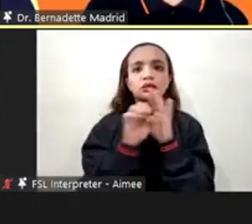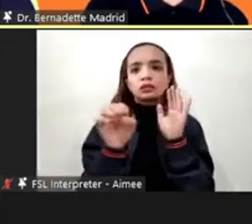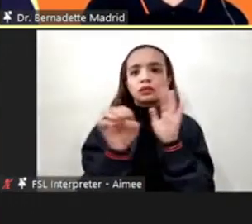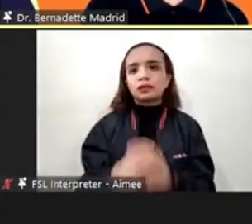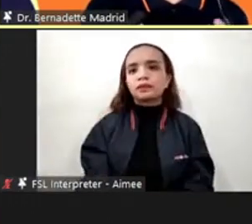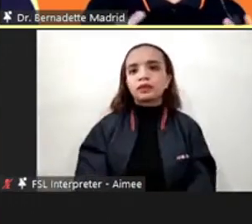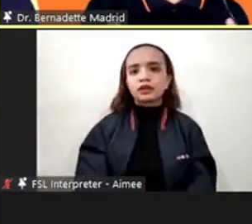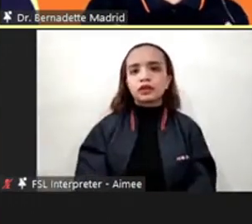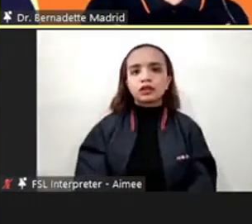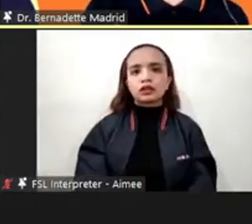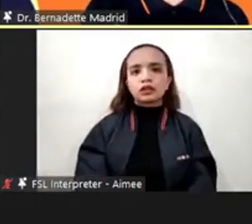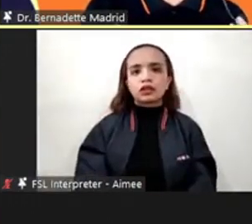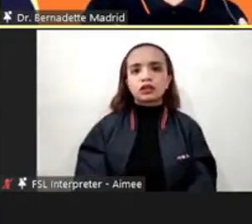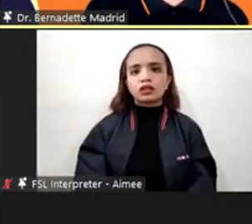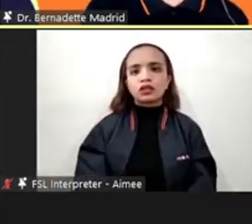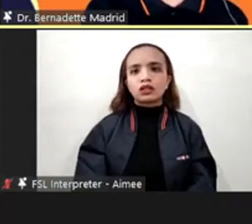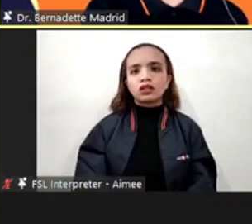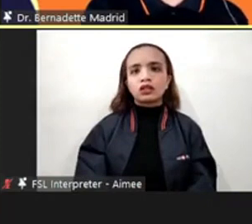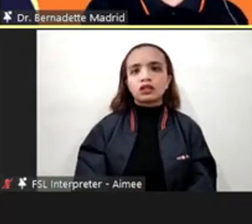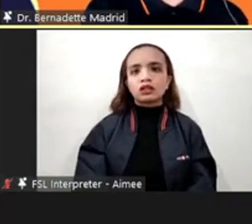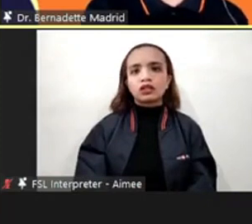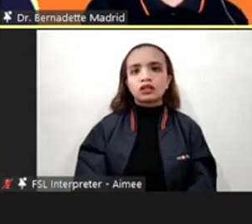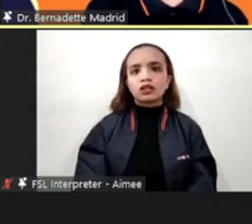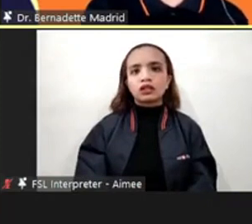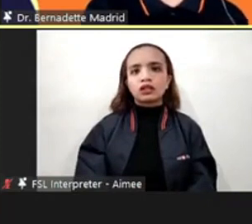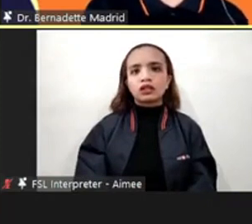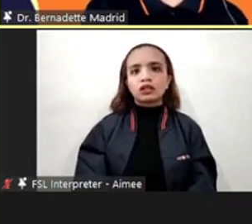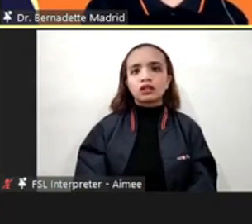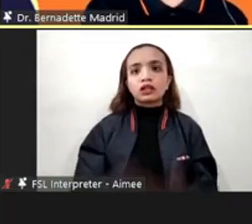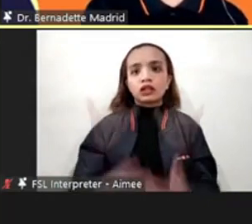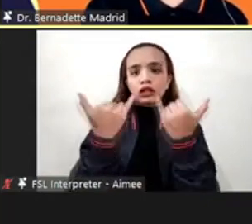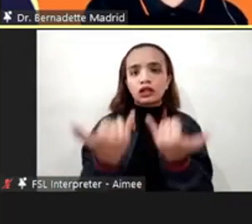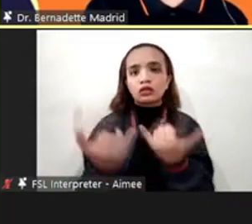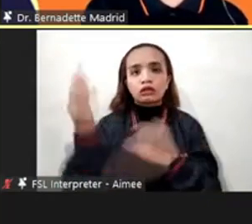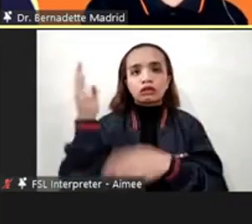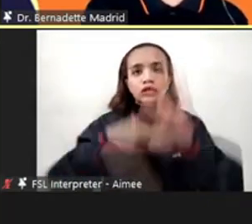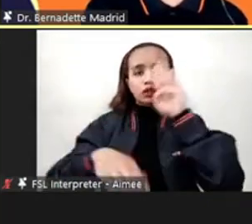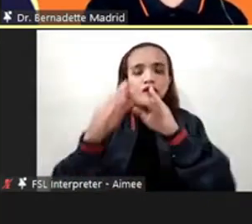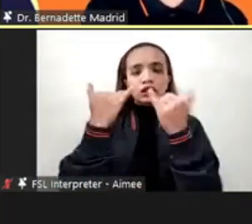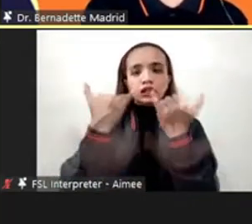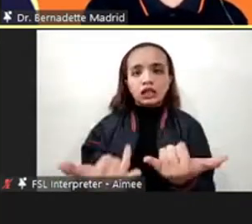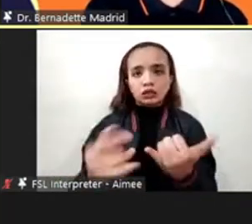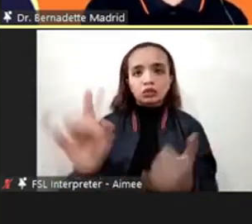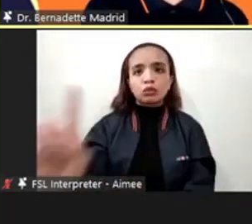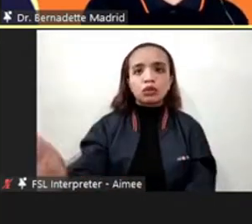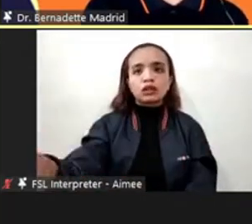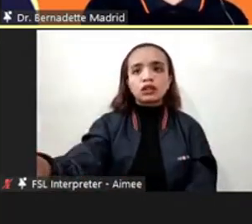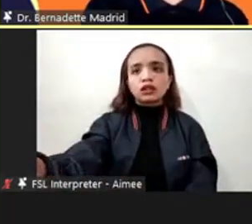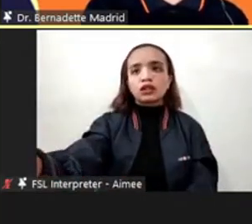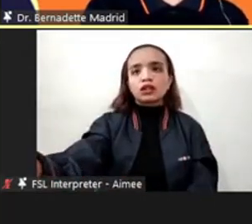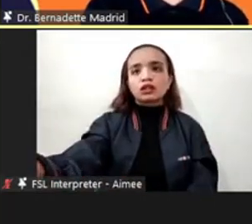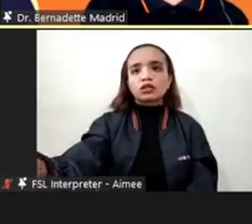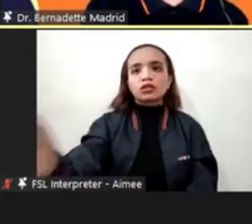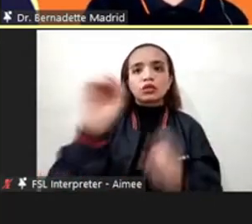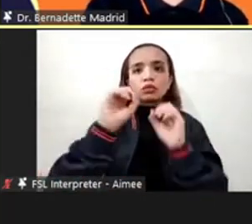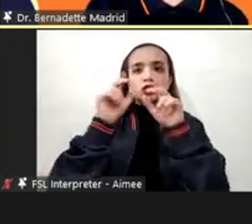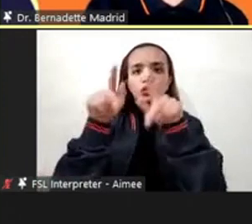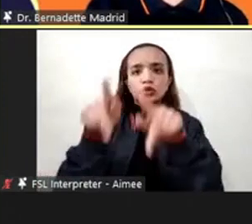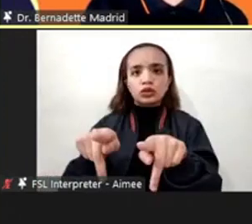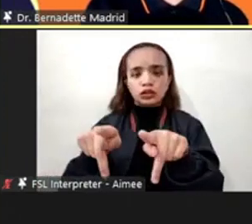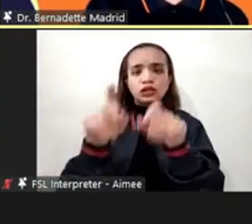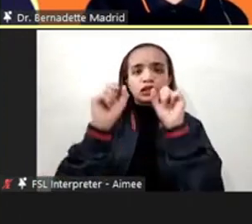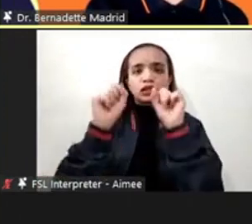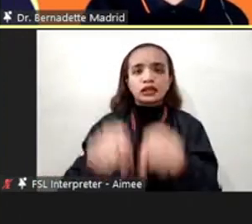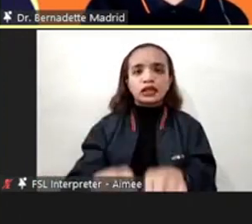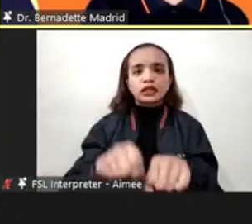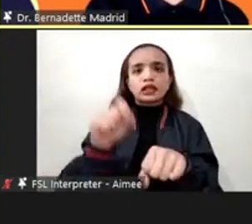it is, as they said, at the times of crisis is also a time of opportunity. That's when you